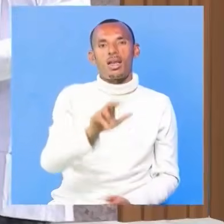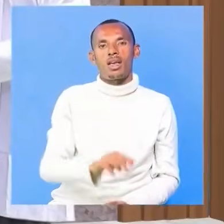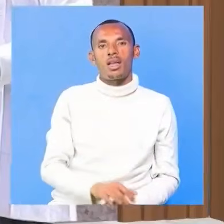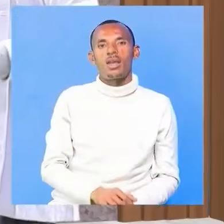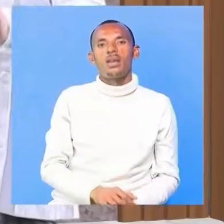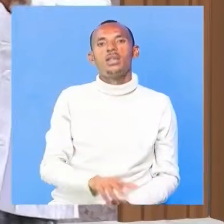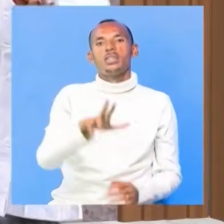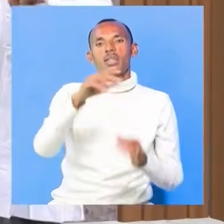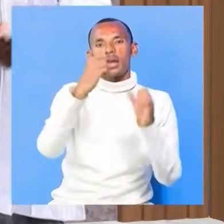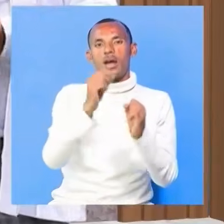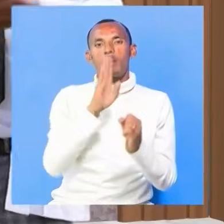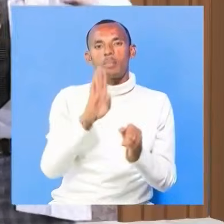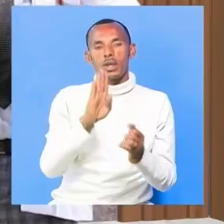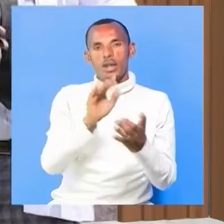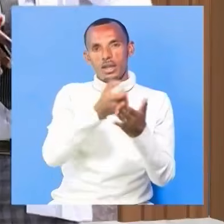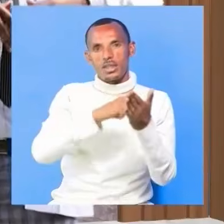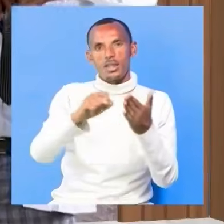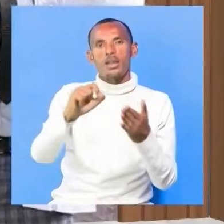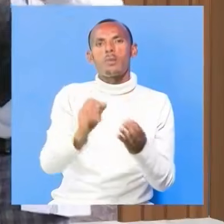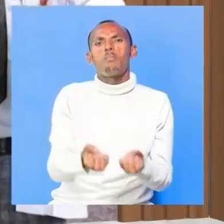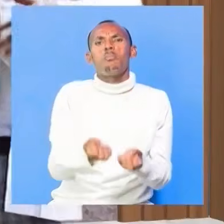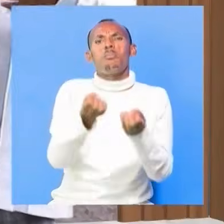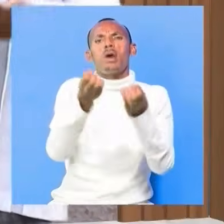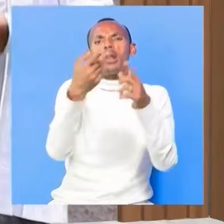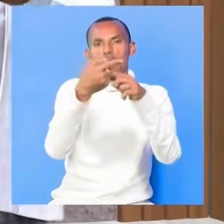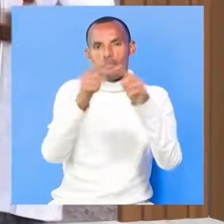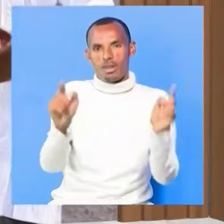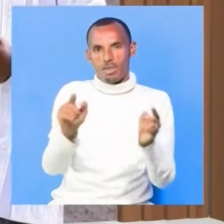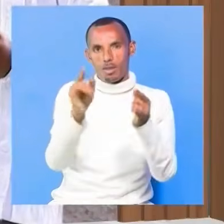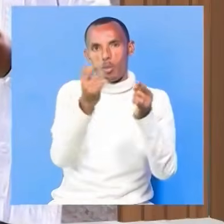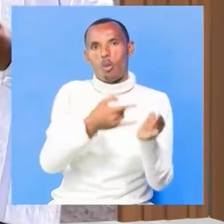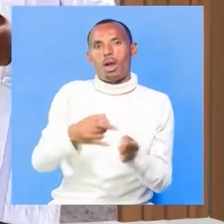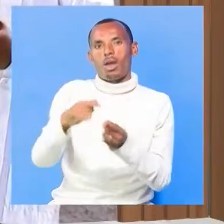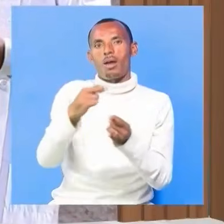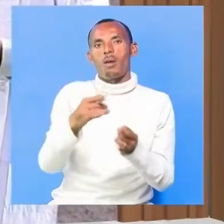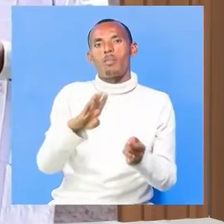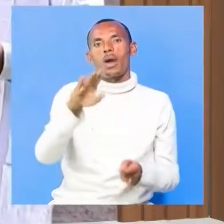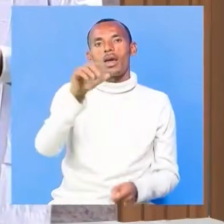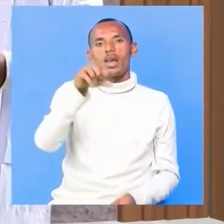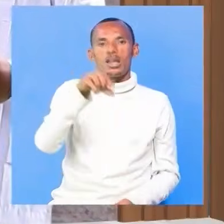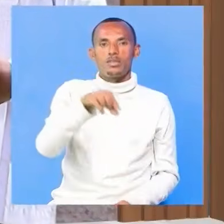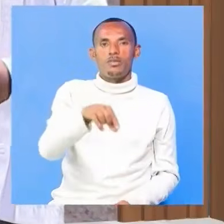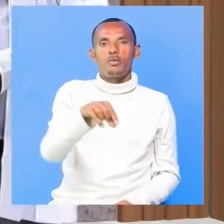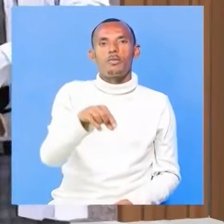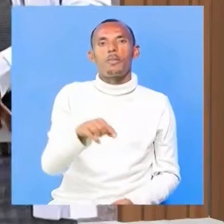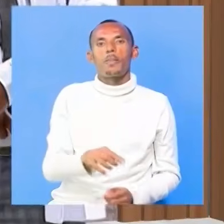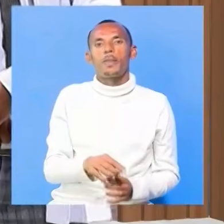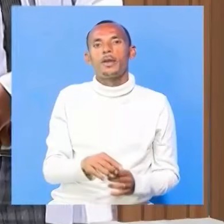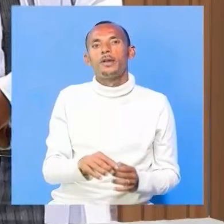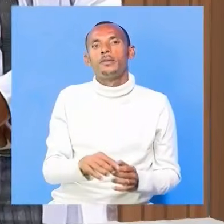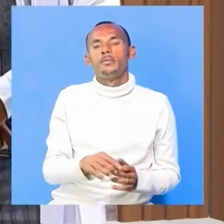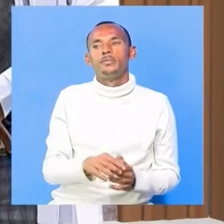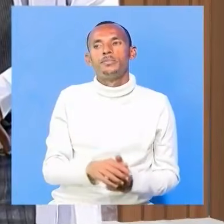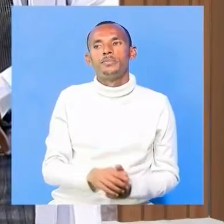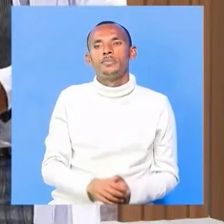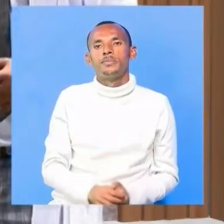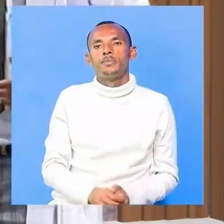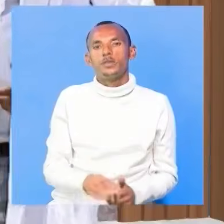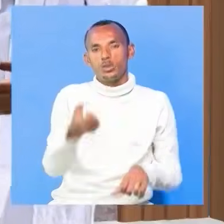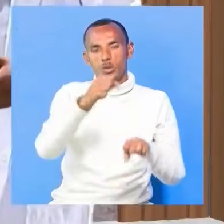3. Okay, 3 can be written in infinitely many different ways by writing in the fractional form,